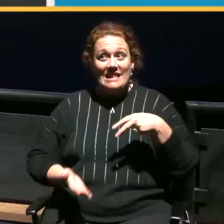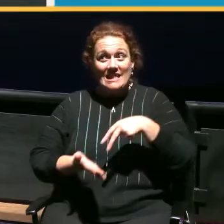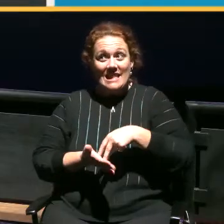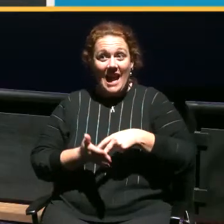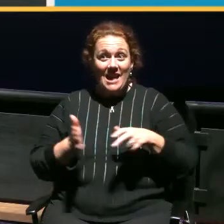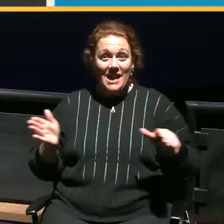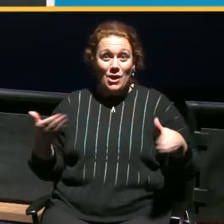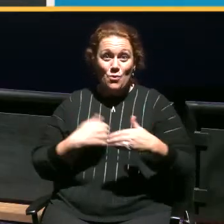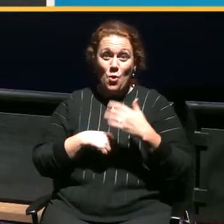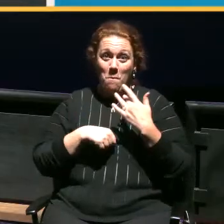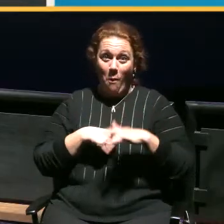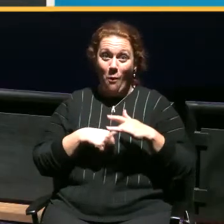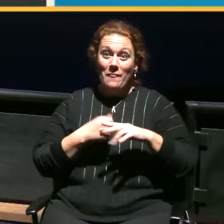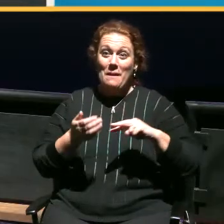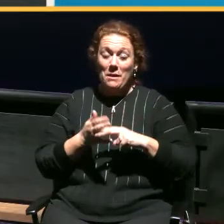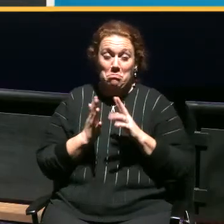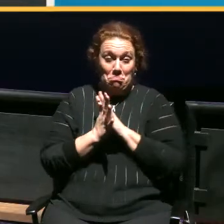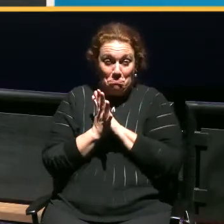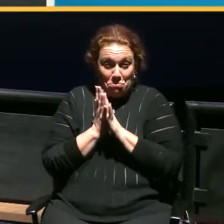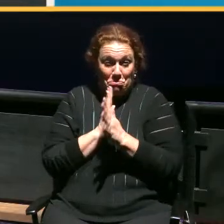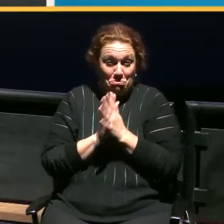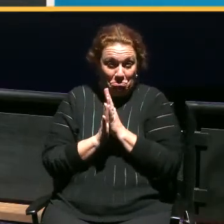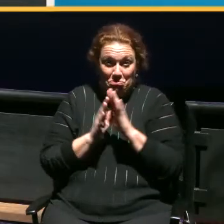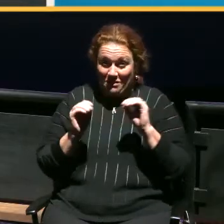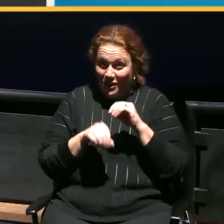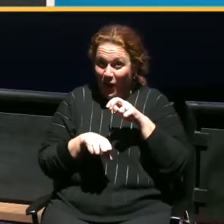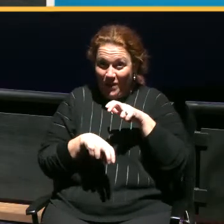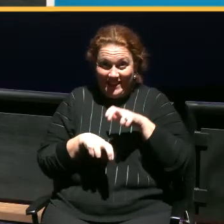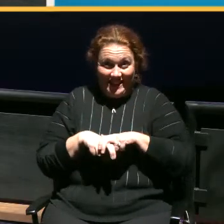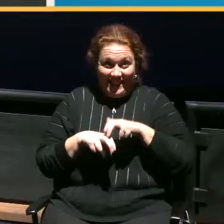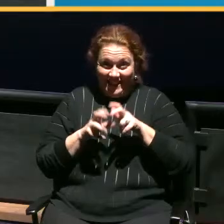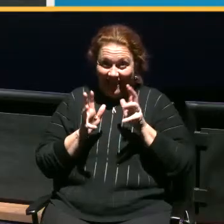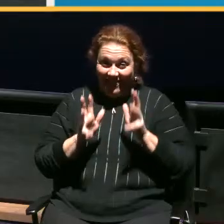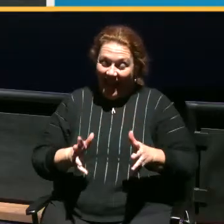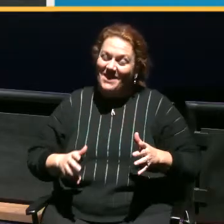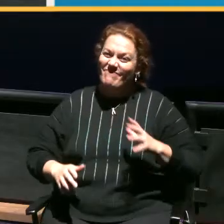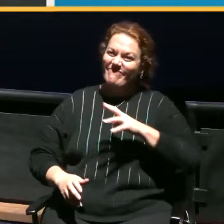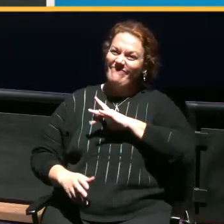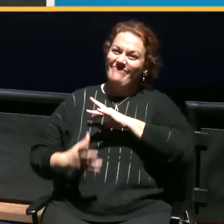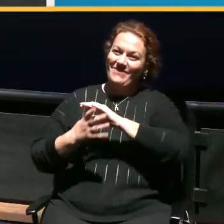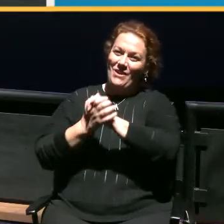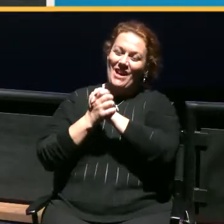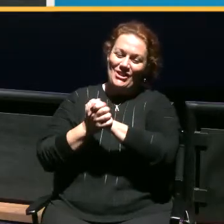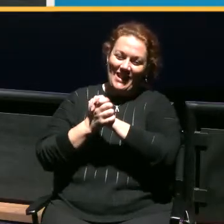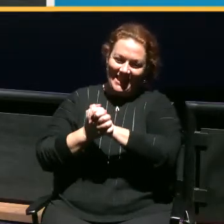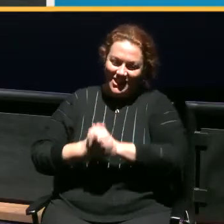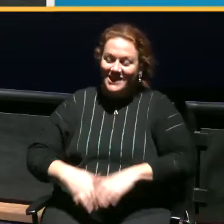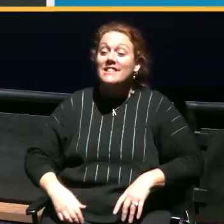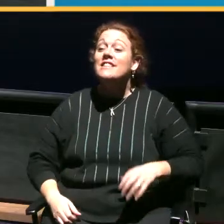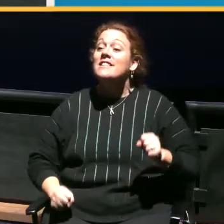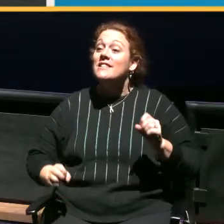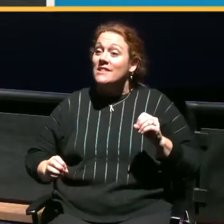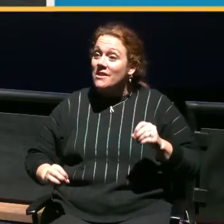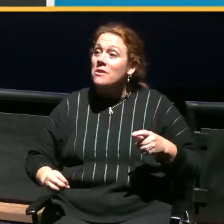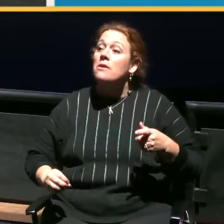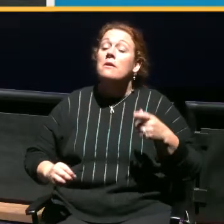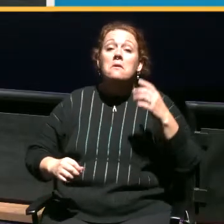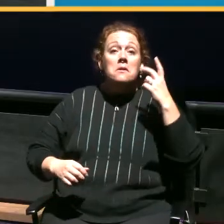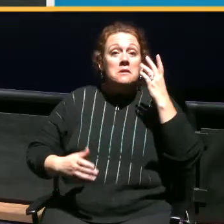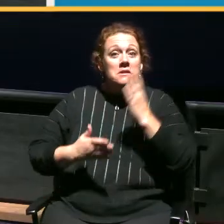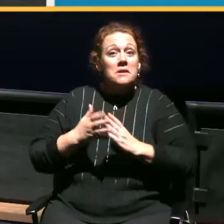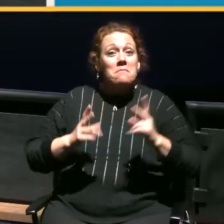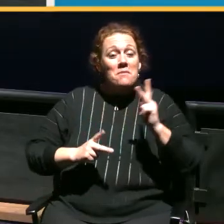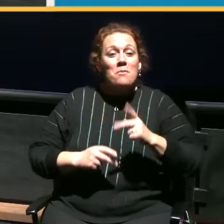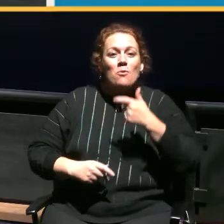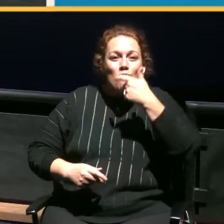only, so congratulations. I understand we also have people tuning in online from across the country,